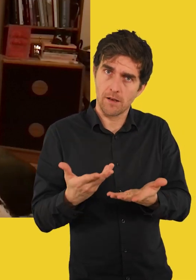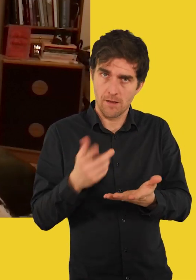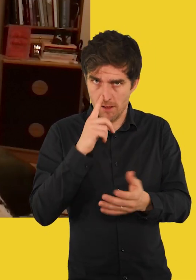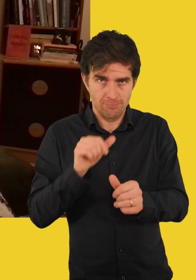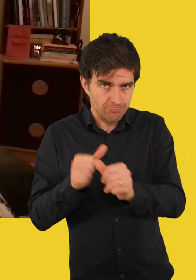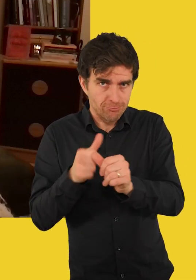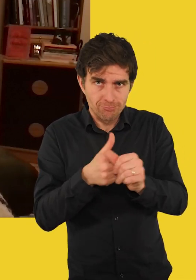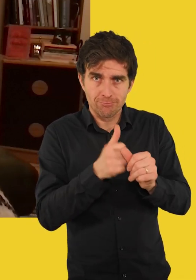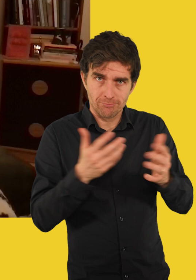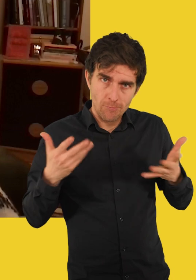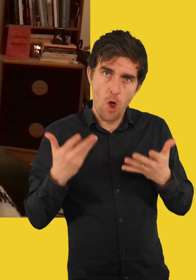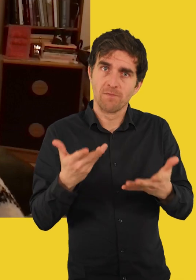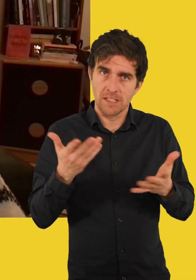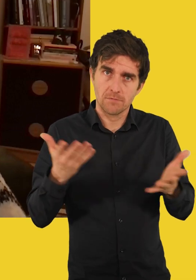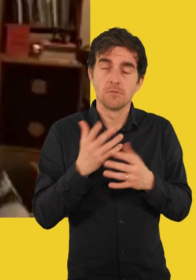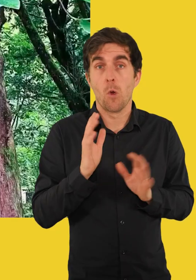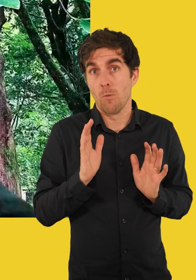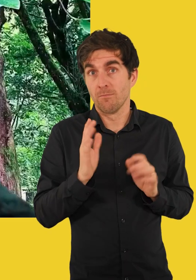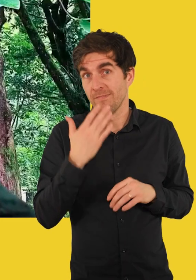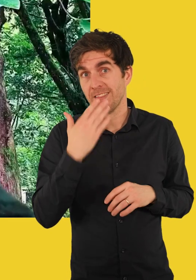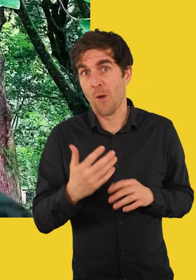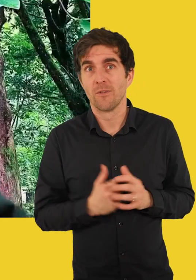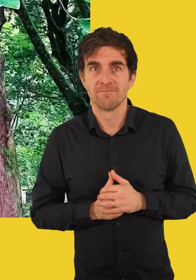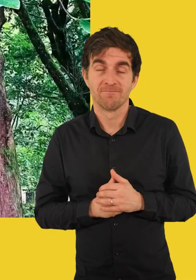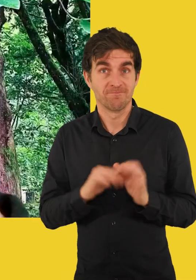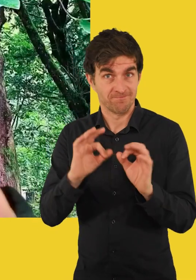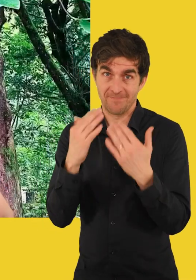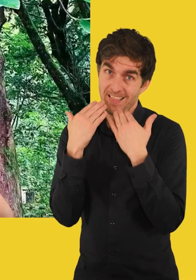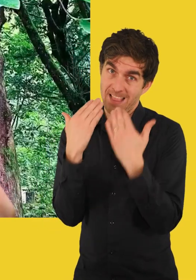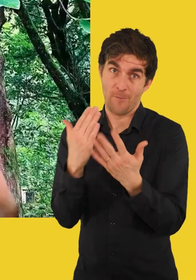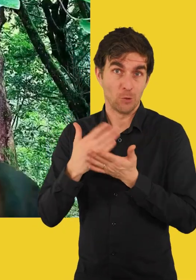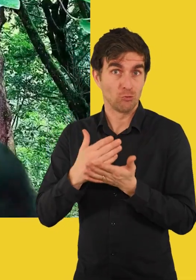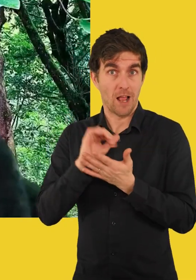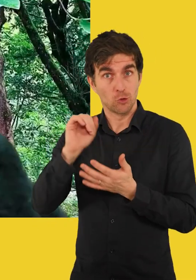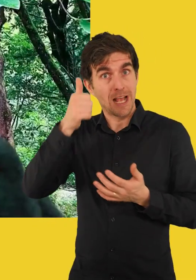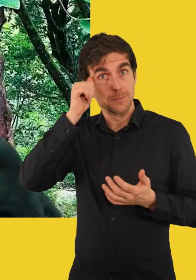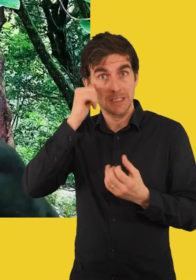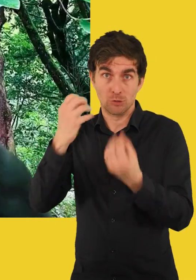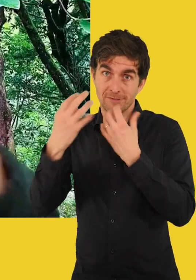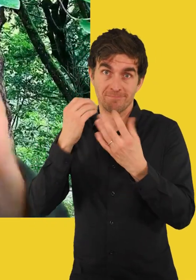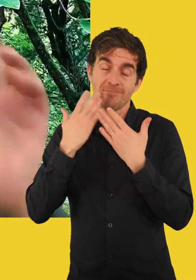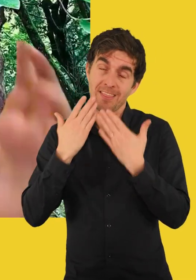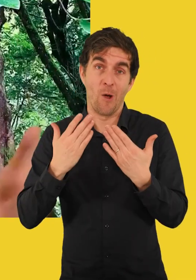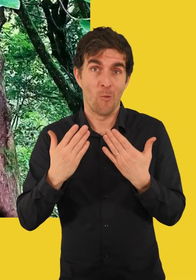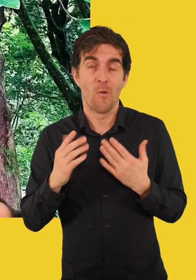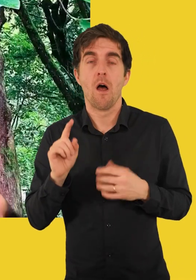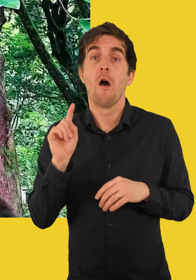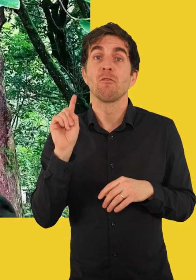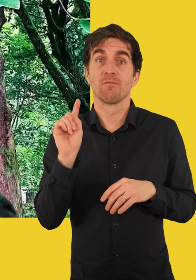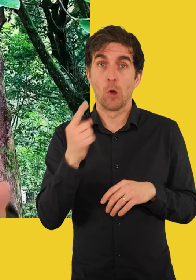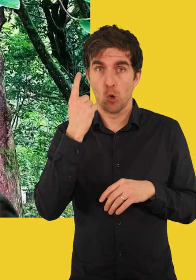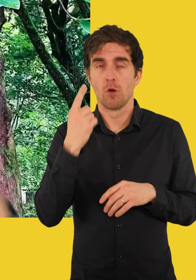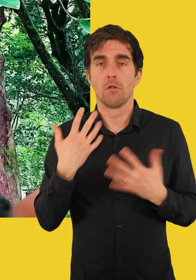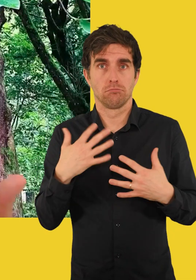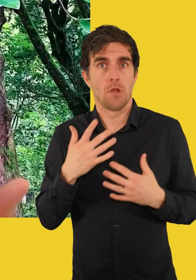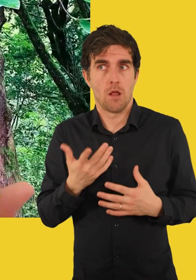we have a lot to offer. Yeah, thank you so much, Rebecca, for sharing your experience, first of all,